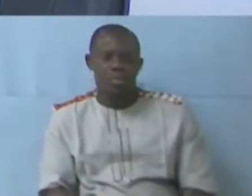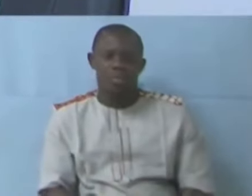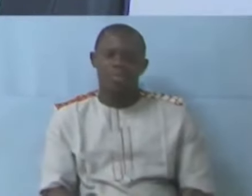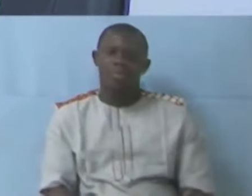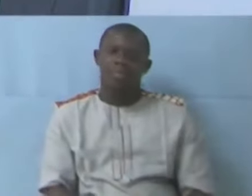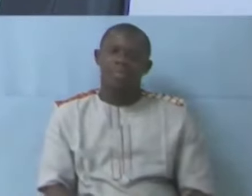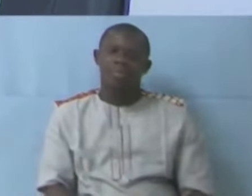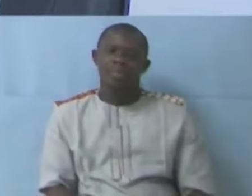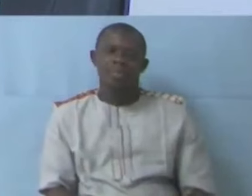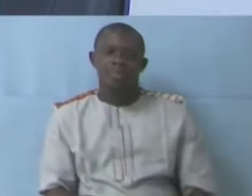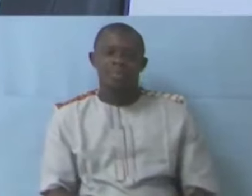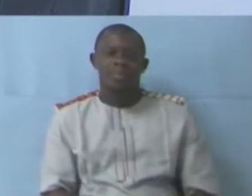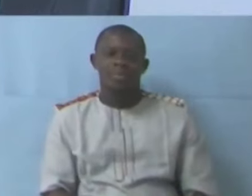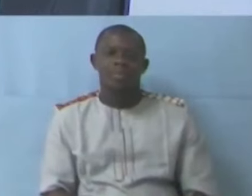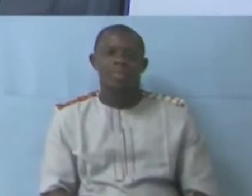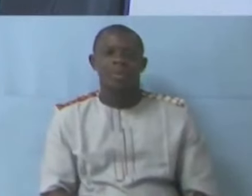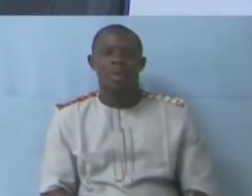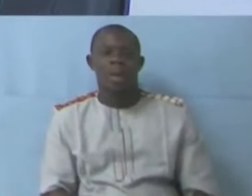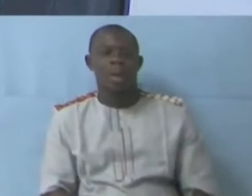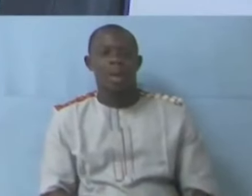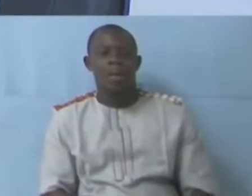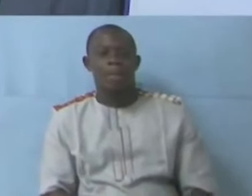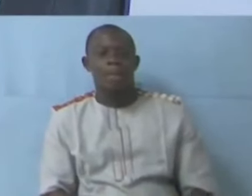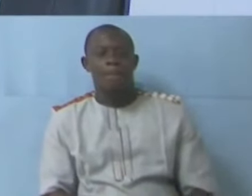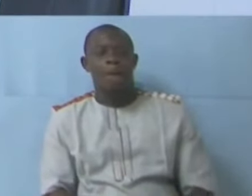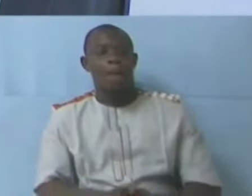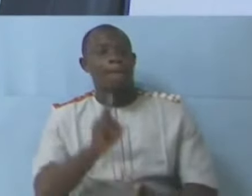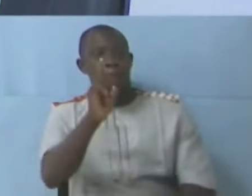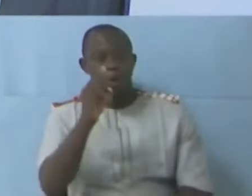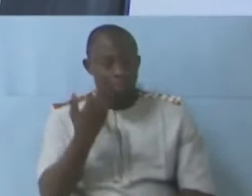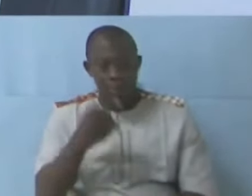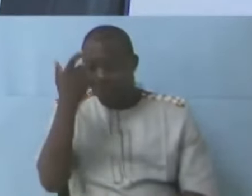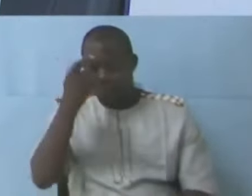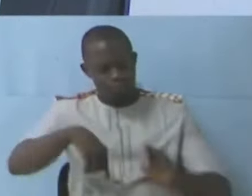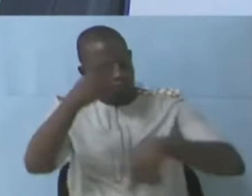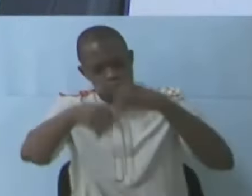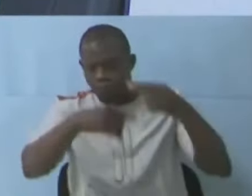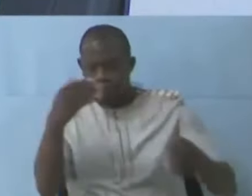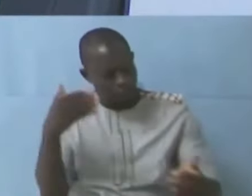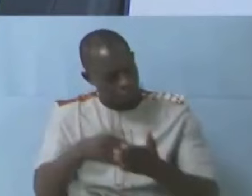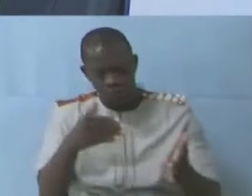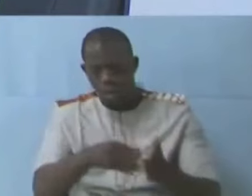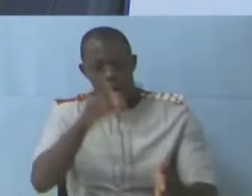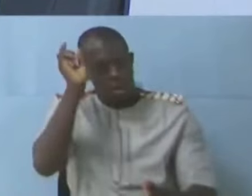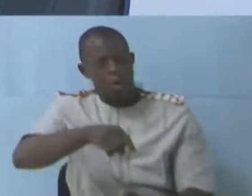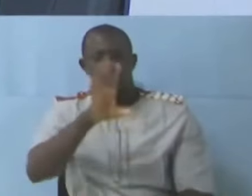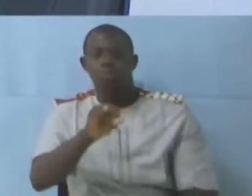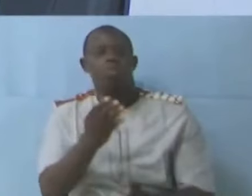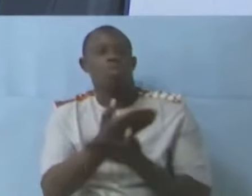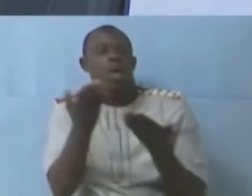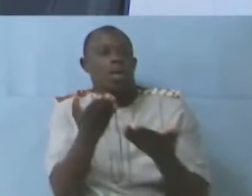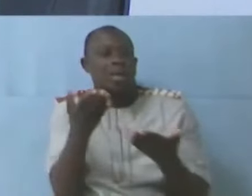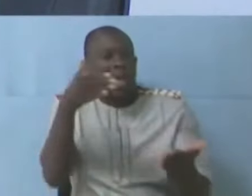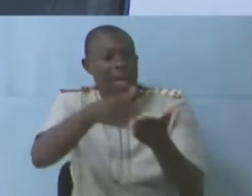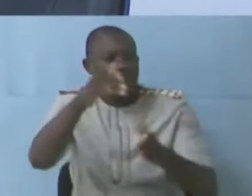you still push that ne fog ñu def ko rek because ñu ñu ba tolu fi ni. But we continue pushing, but because we already knew that we already done